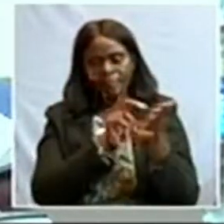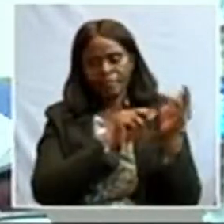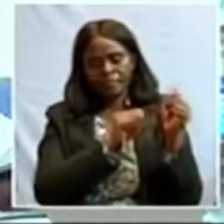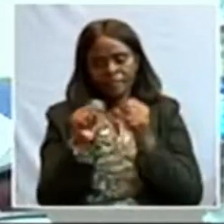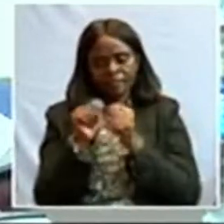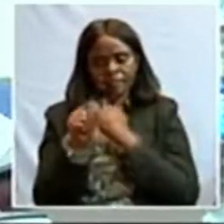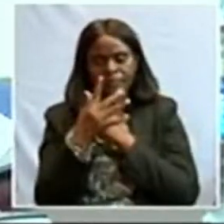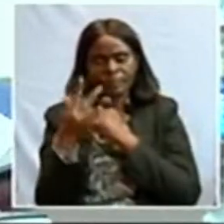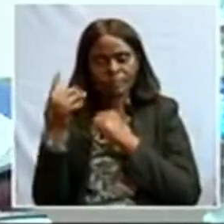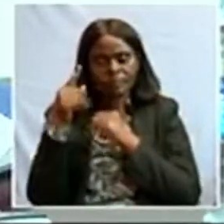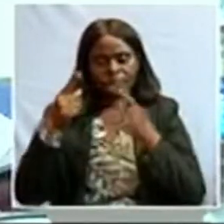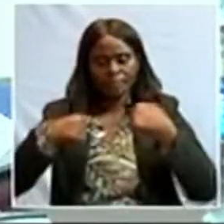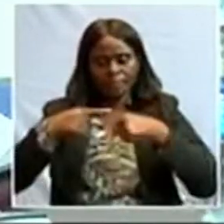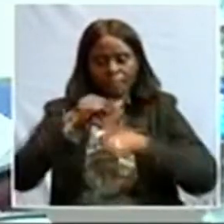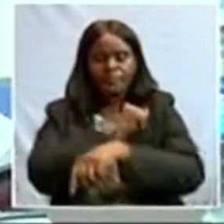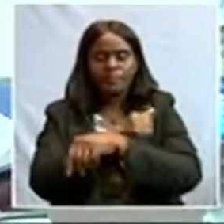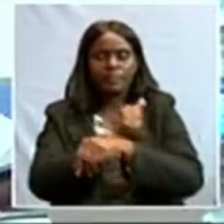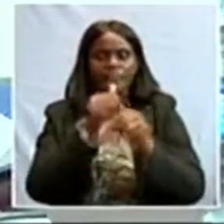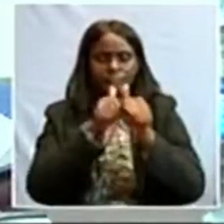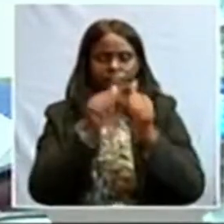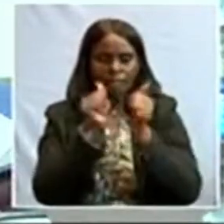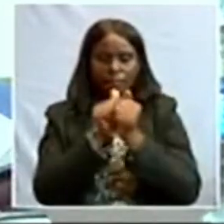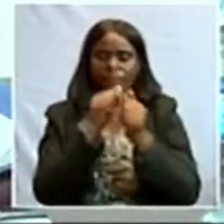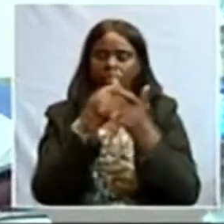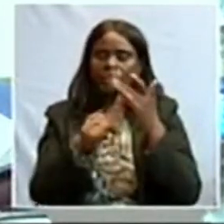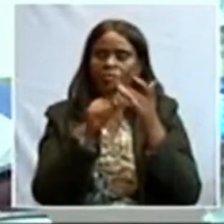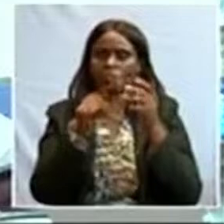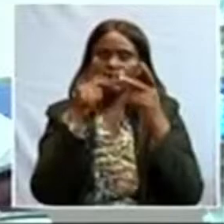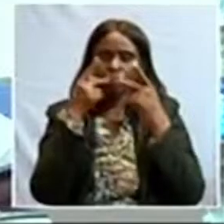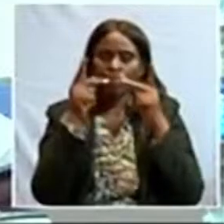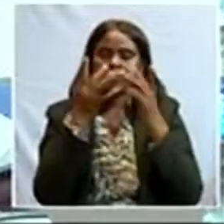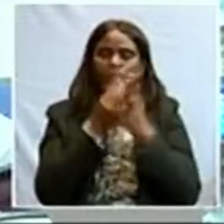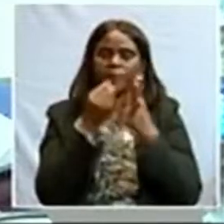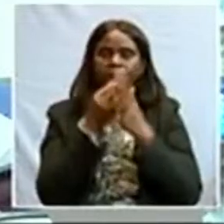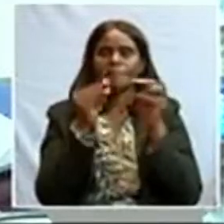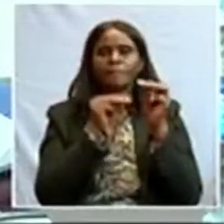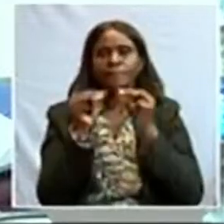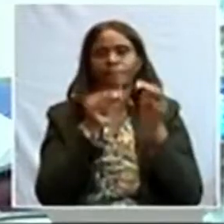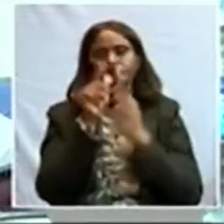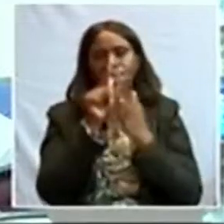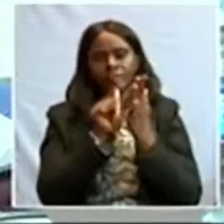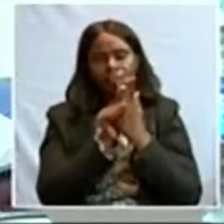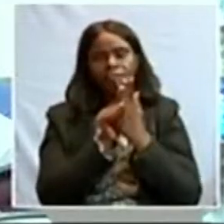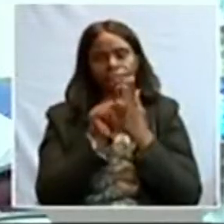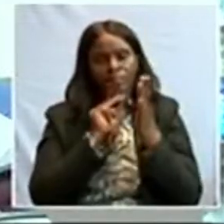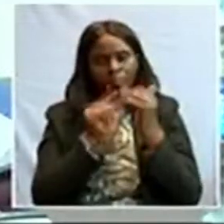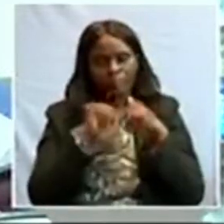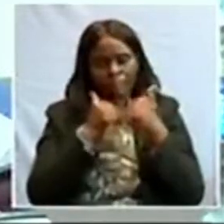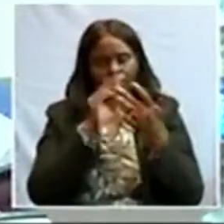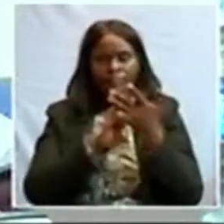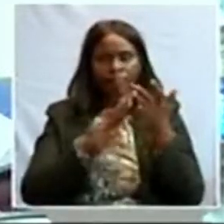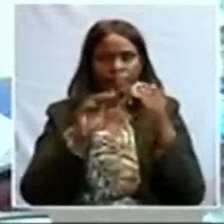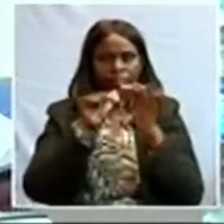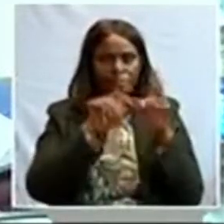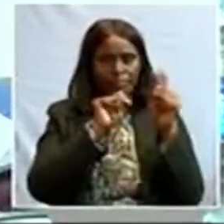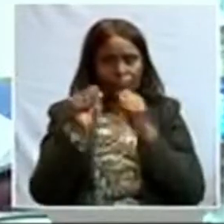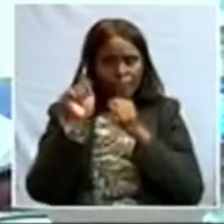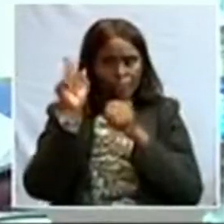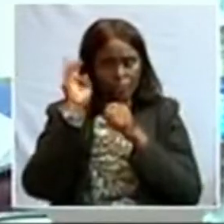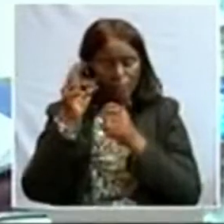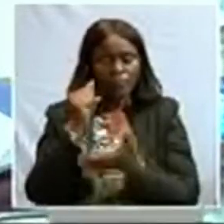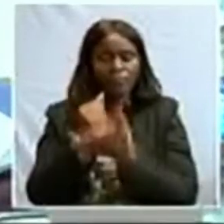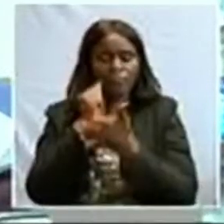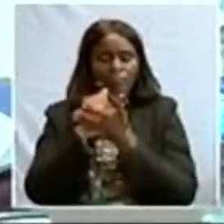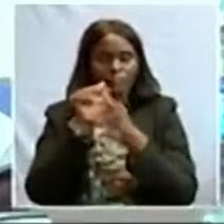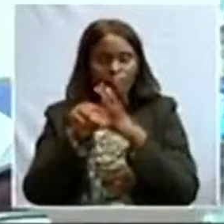assets to the local authority in line with the provisions of the Public Finance Management Act. We believe that the transfer of assets will aid in